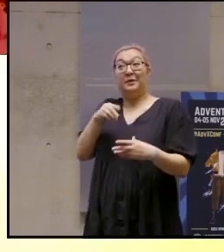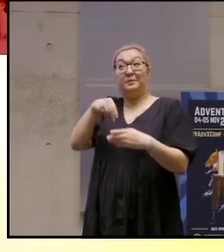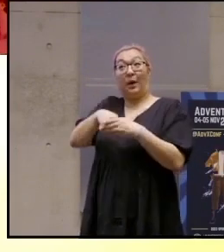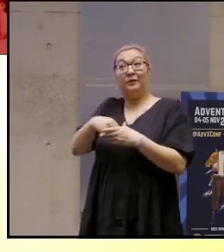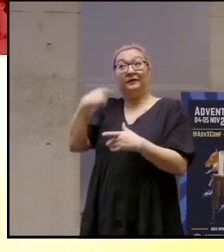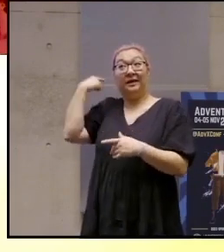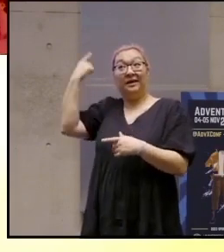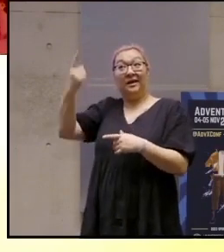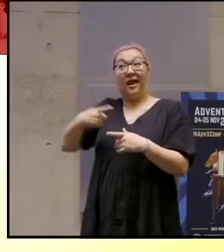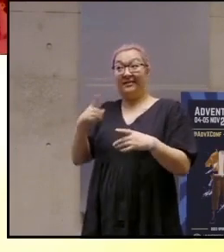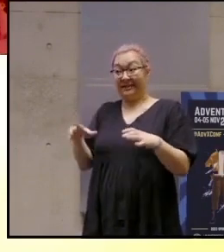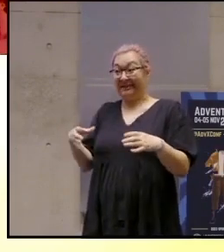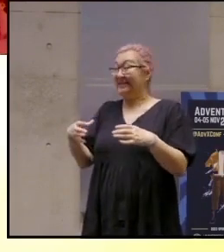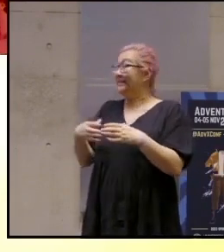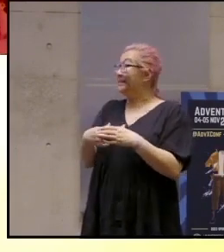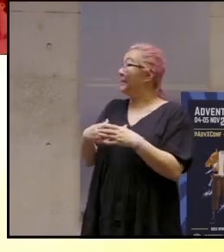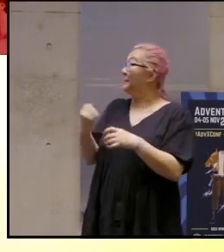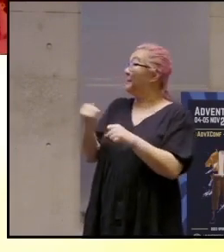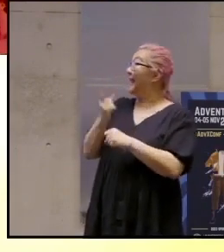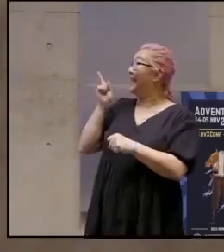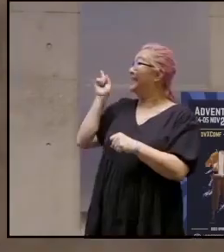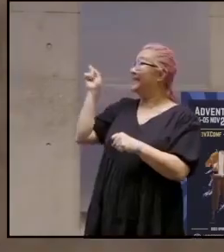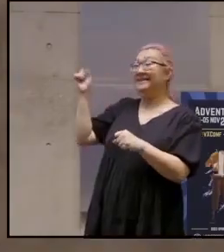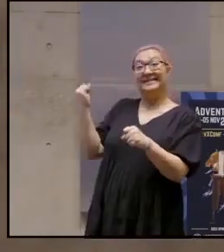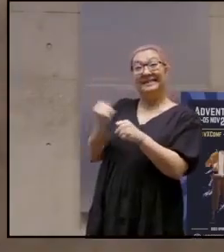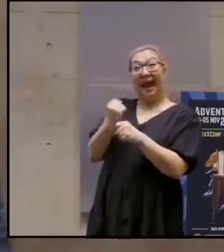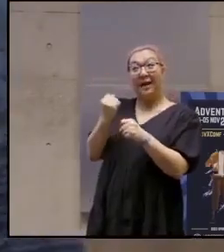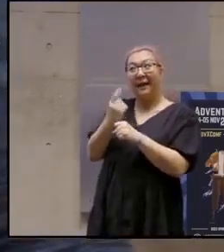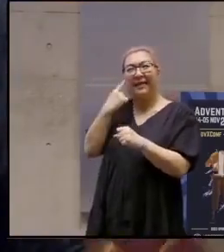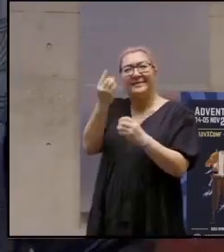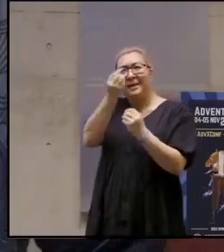Night making this game. A few of us are still here in the crowd.